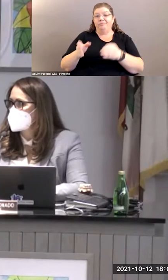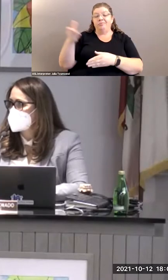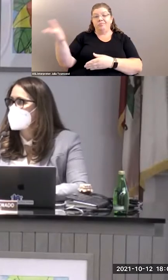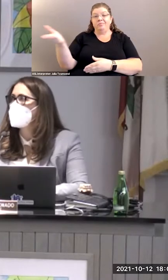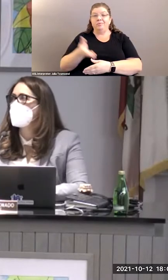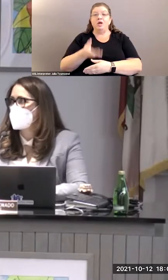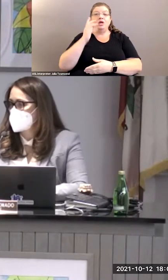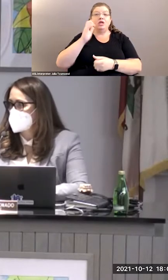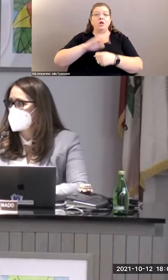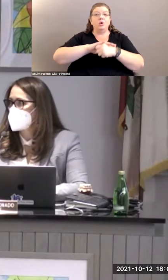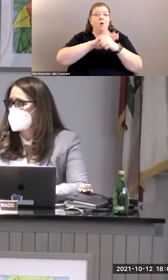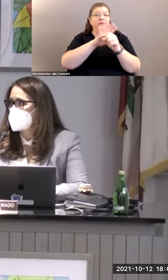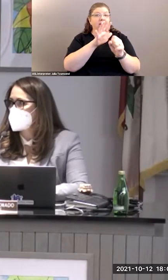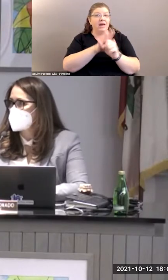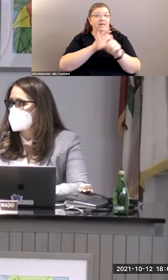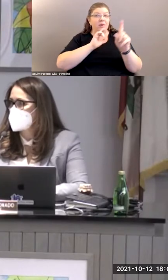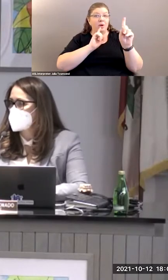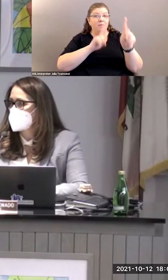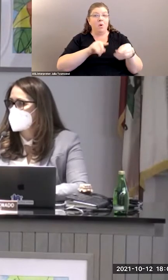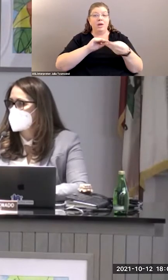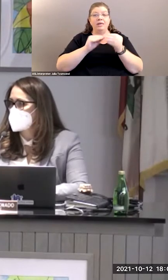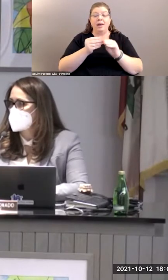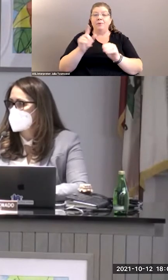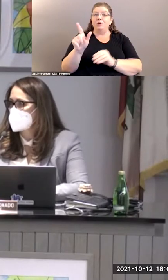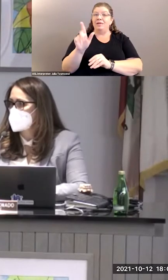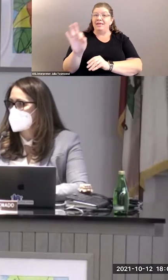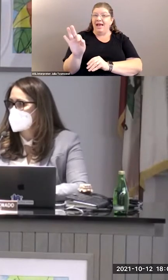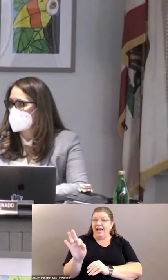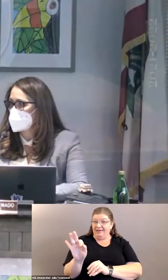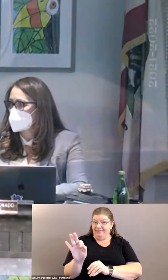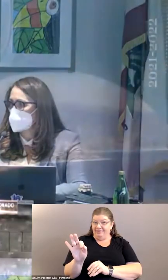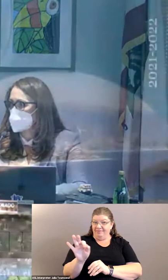covid 19 report number 29.